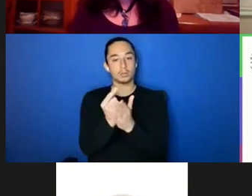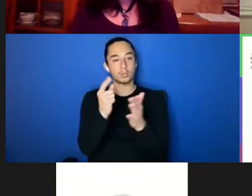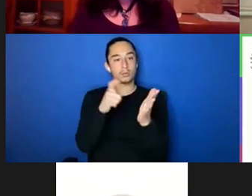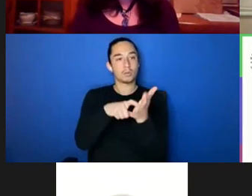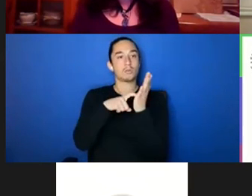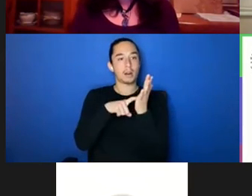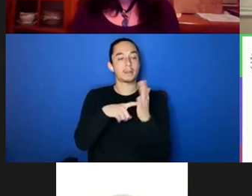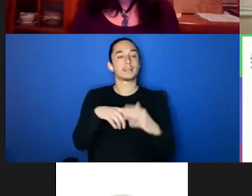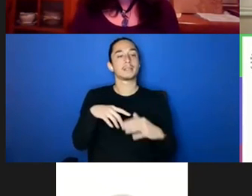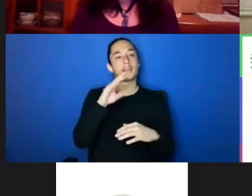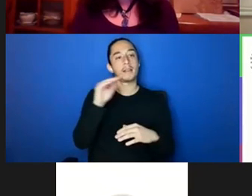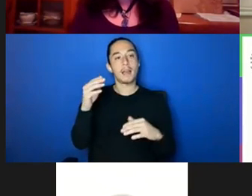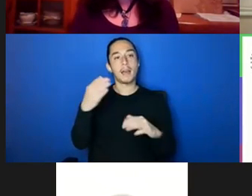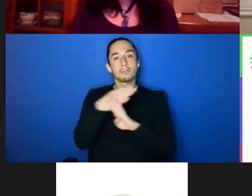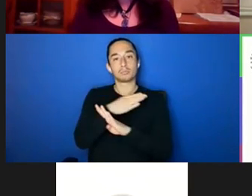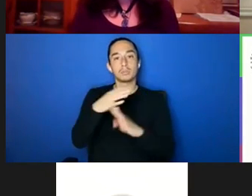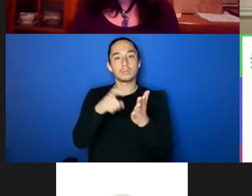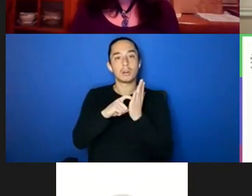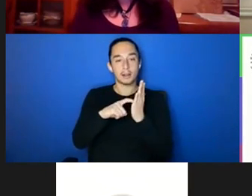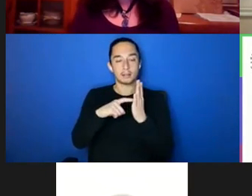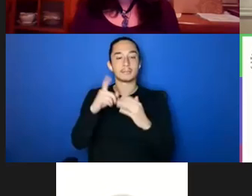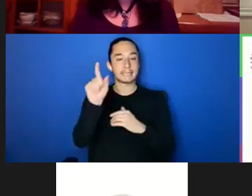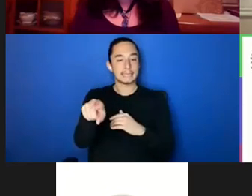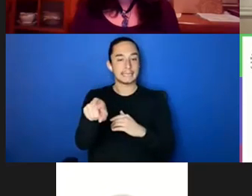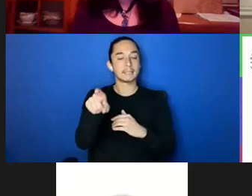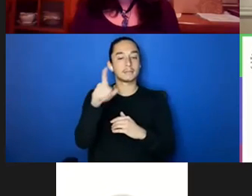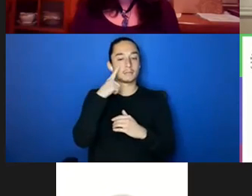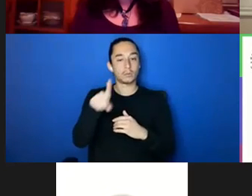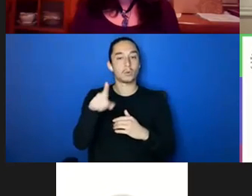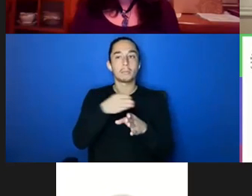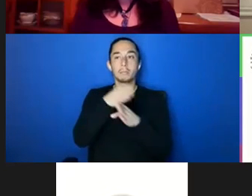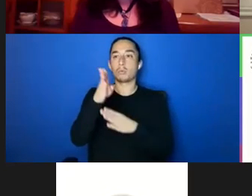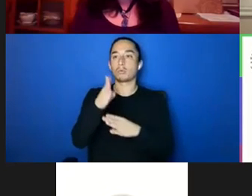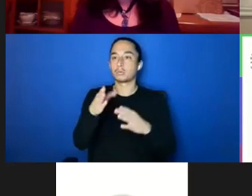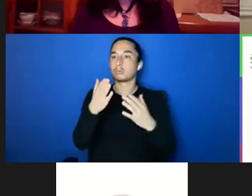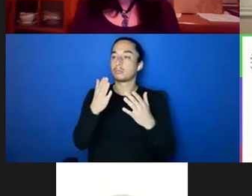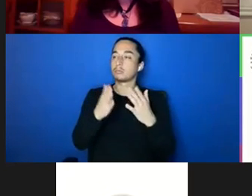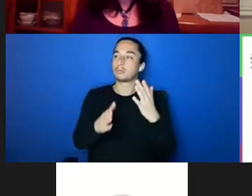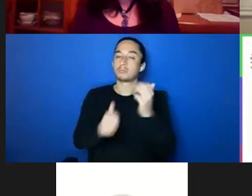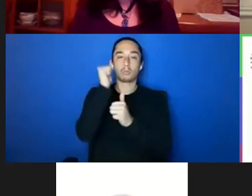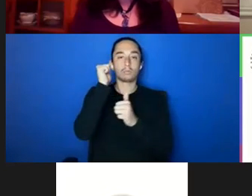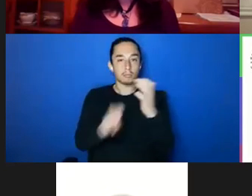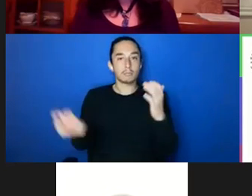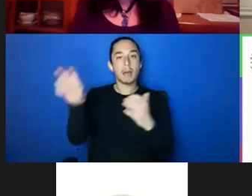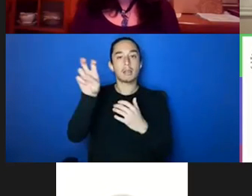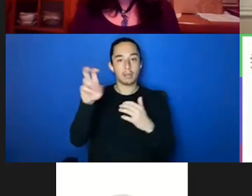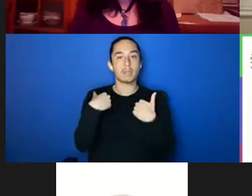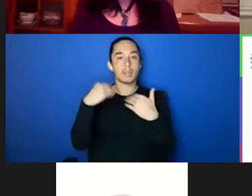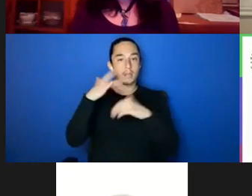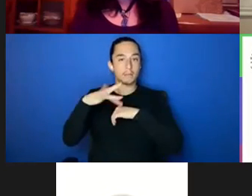requirements needed and the prerequisite requirements needed that they need for the majority of the pathways that we have